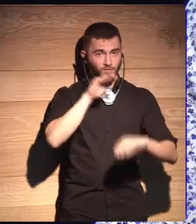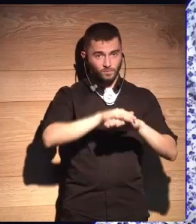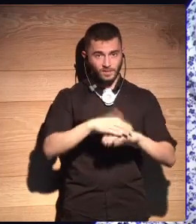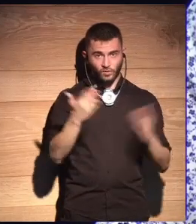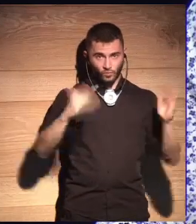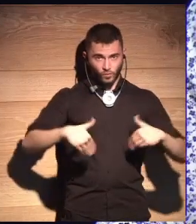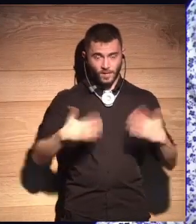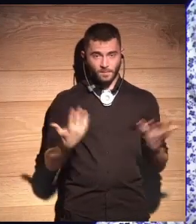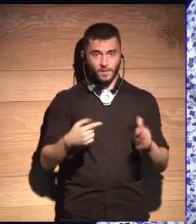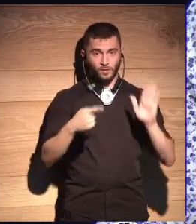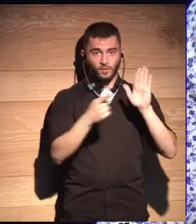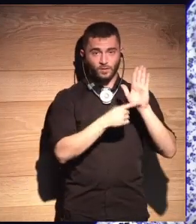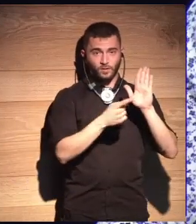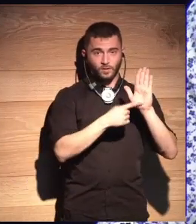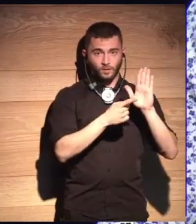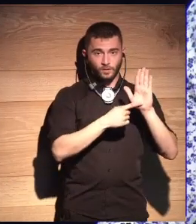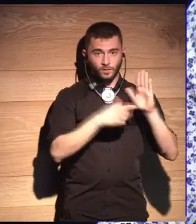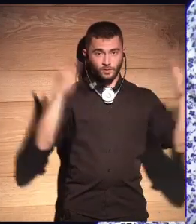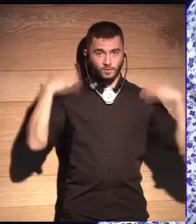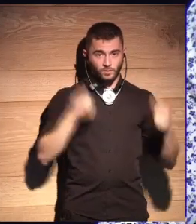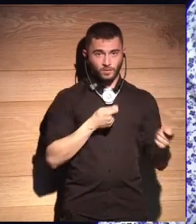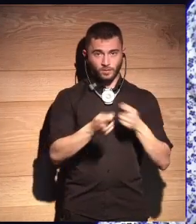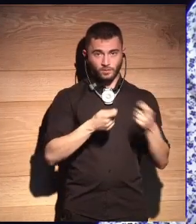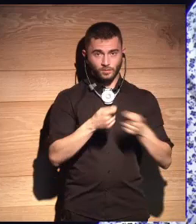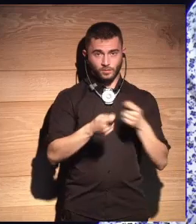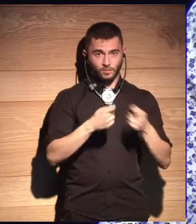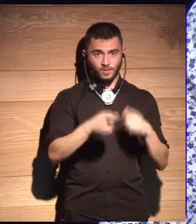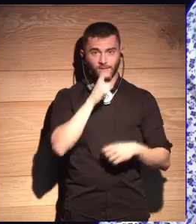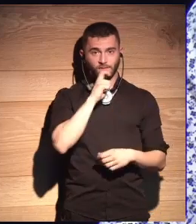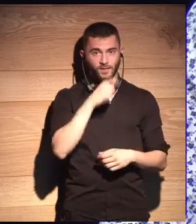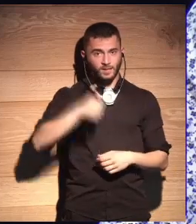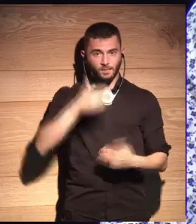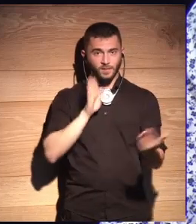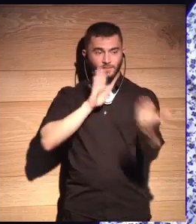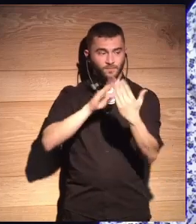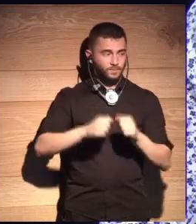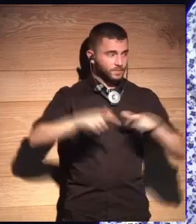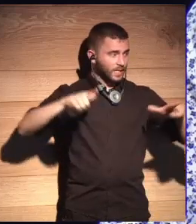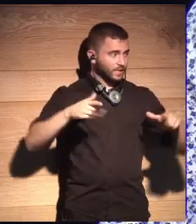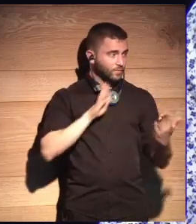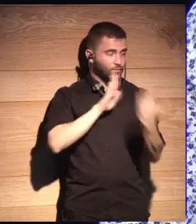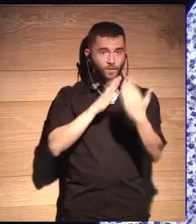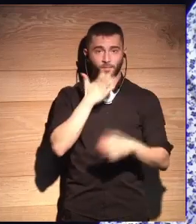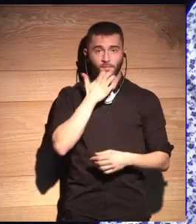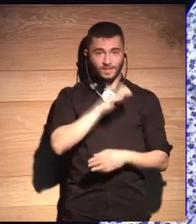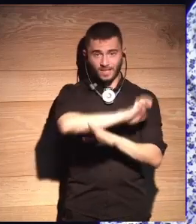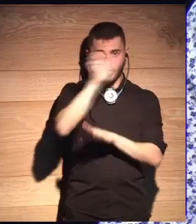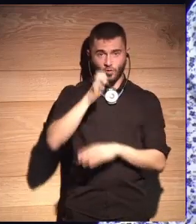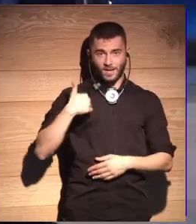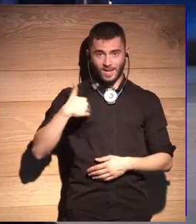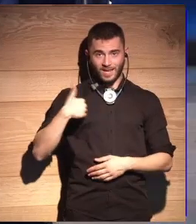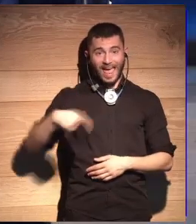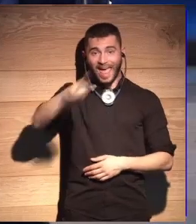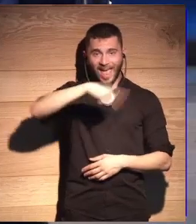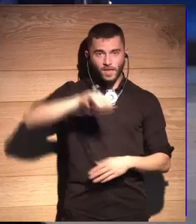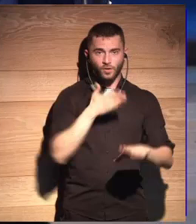because their president now, the American president, is not the ideal person to do this. And secondly,